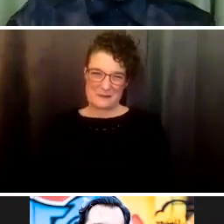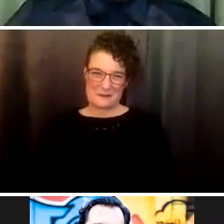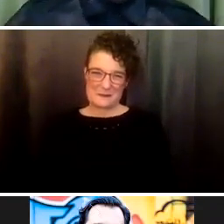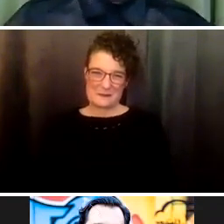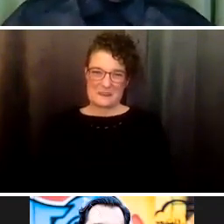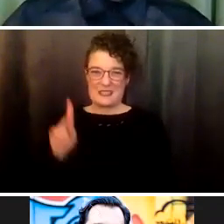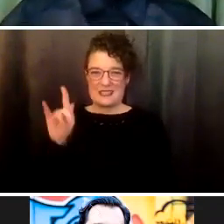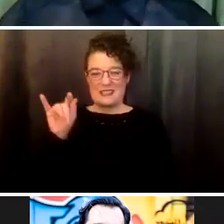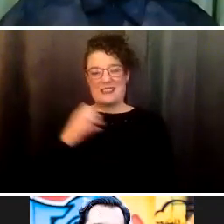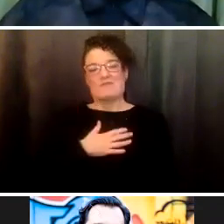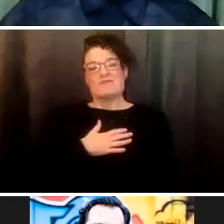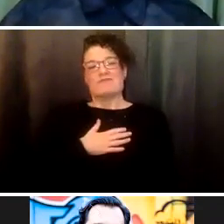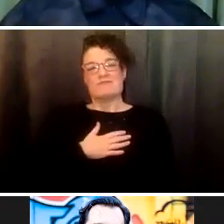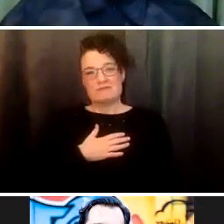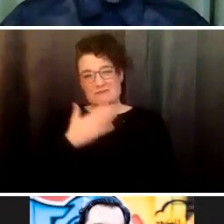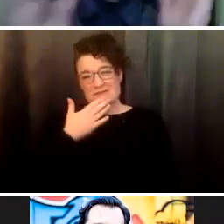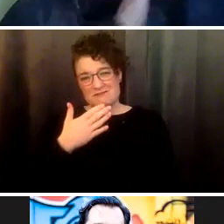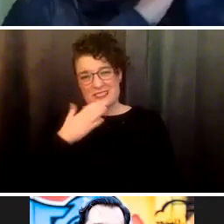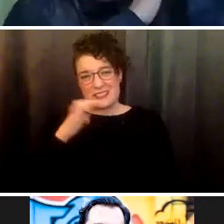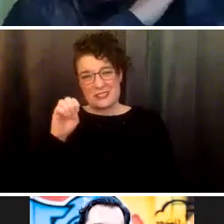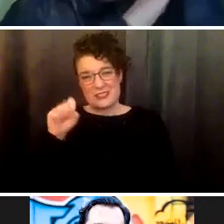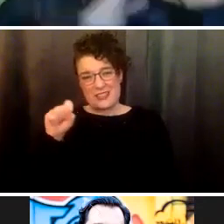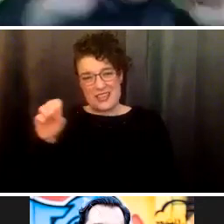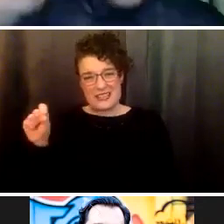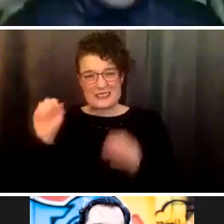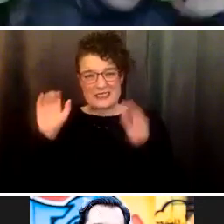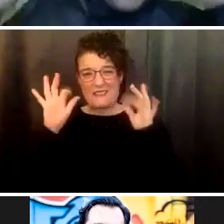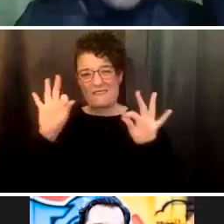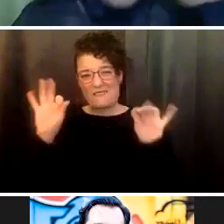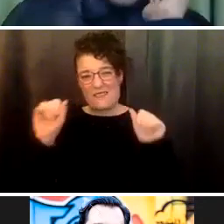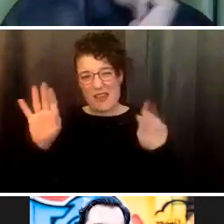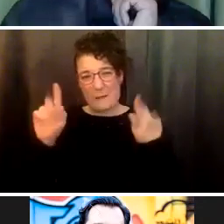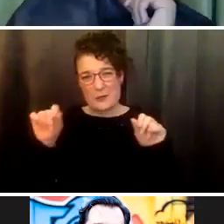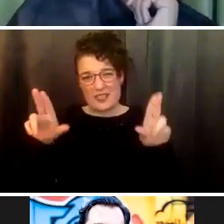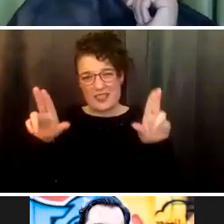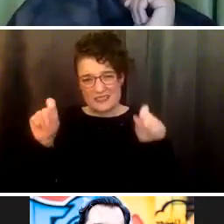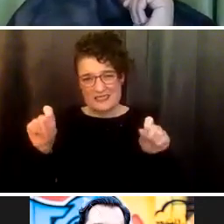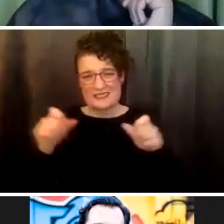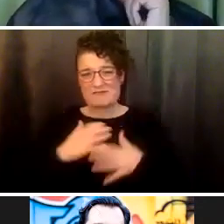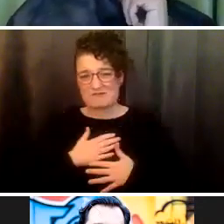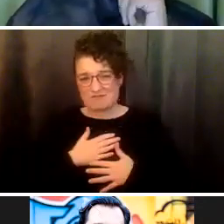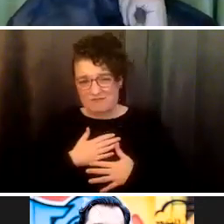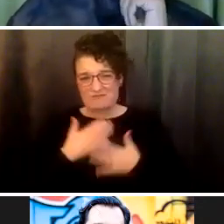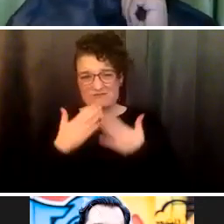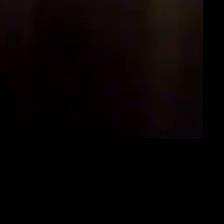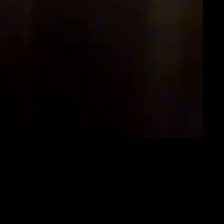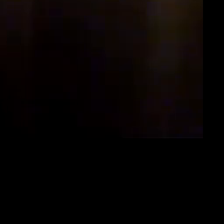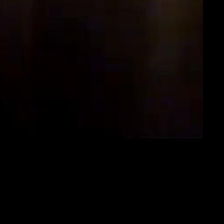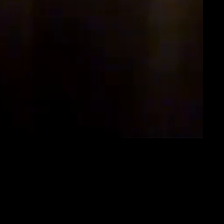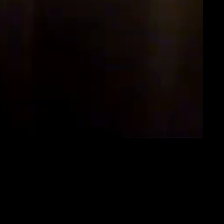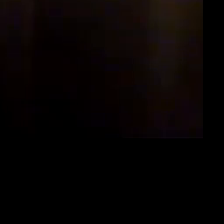Yeah. Thank you, Ess. Fabulous, fabulous. Thank you for